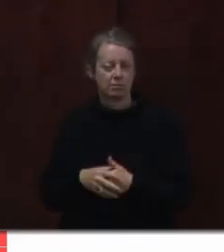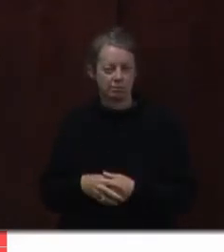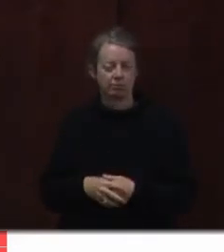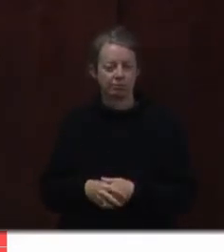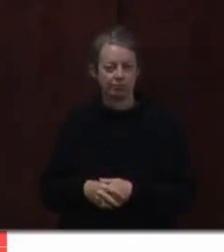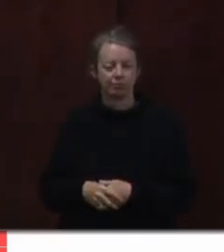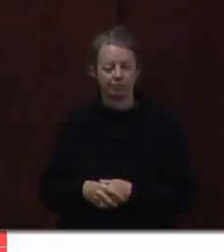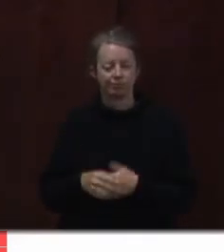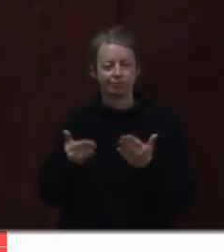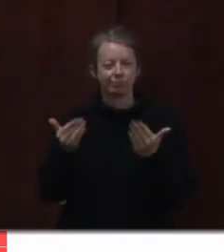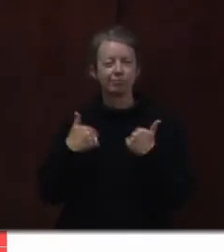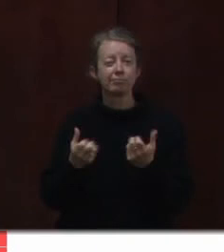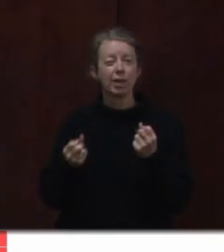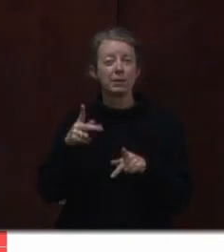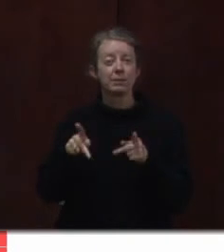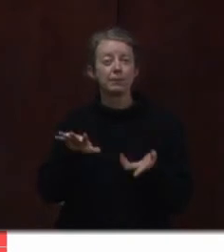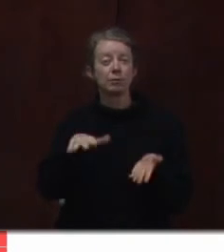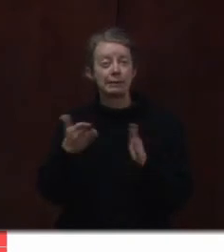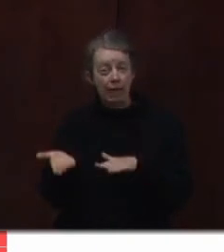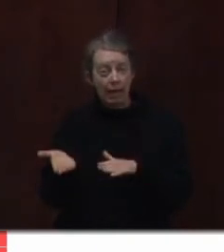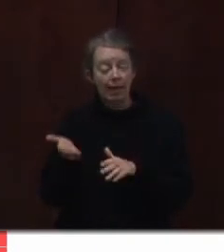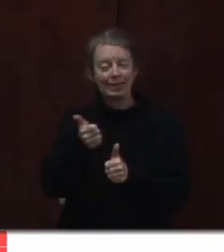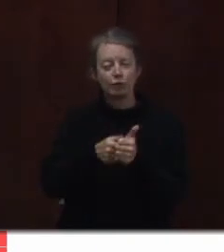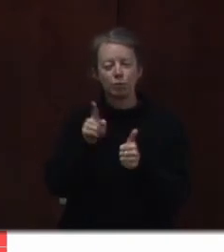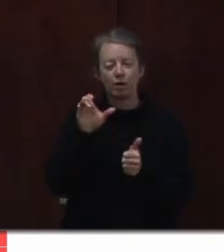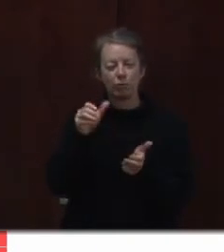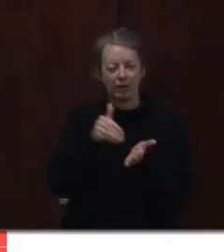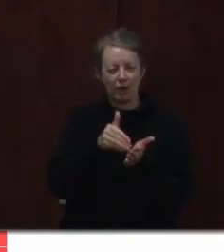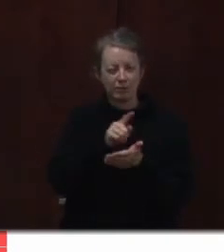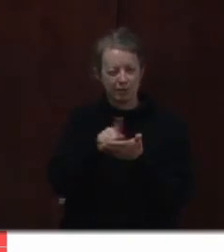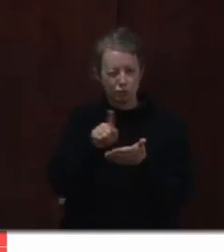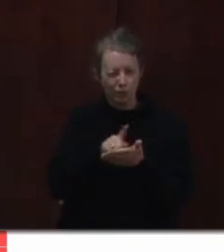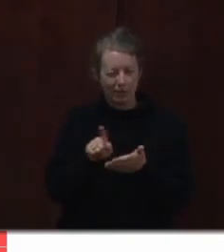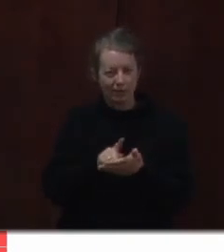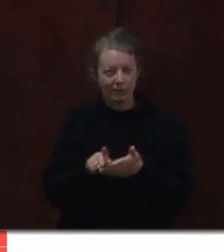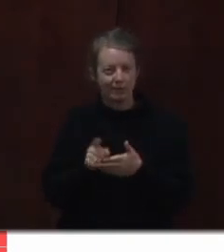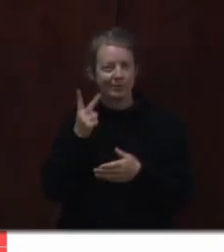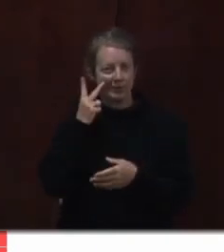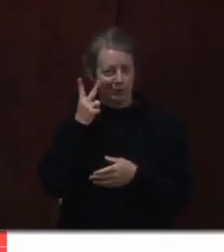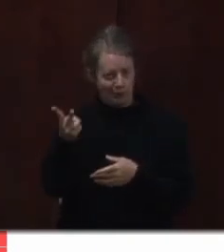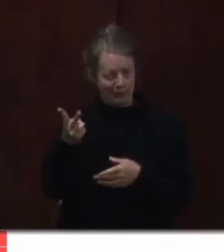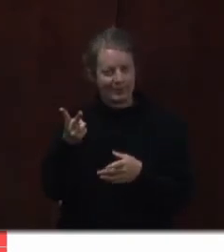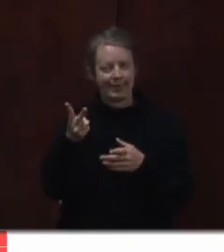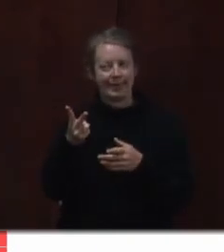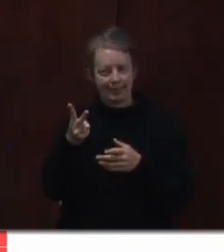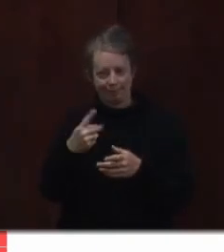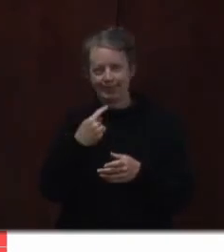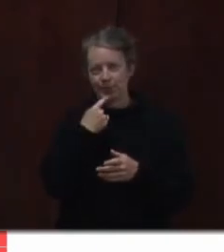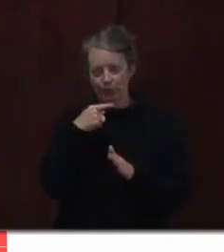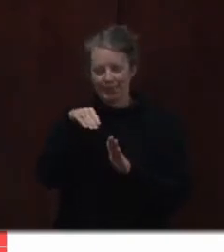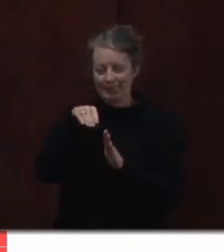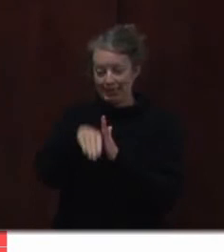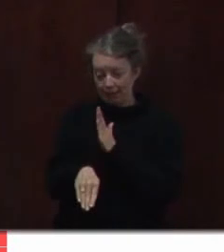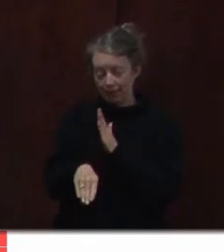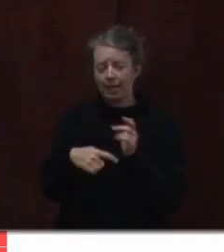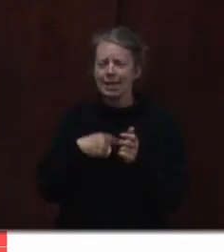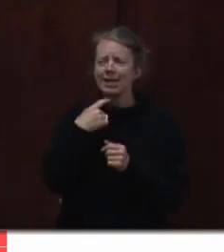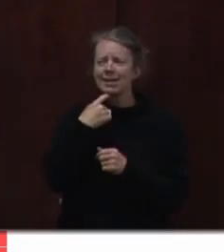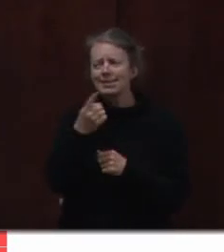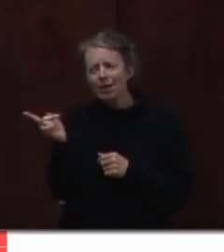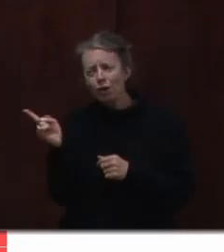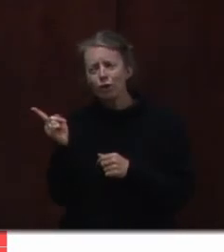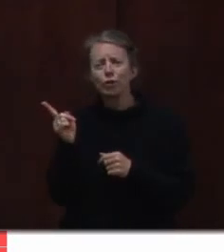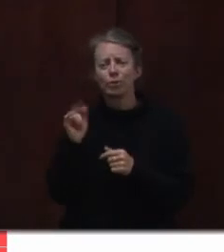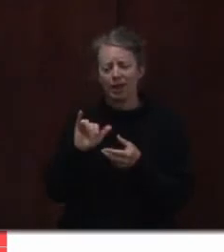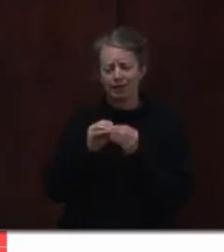And then our COVID deaths per 100,000 population per week did see a significant decline. And again, I always tell you all that's based on a really small